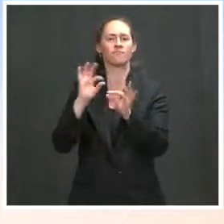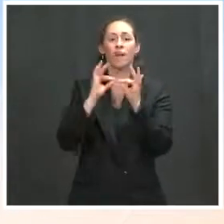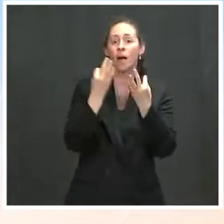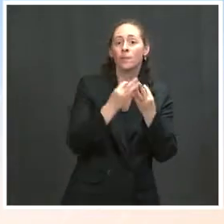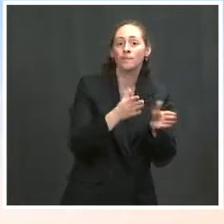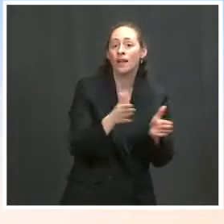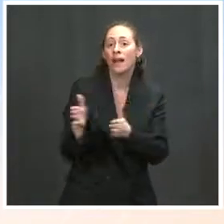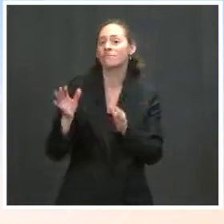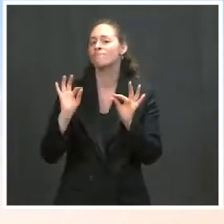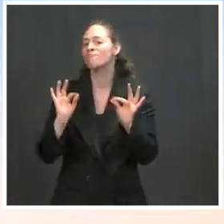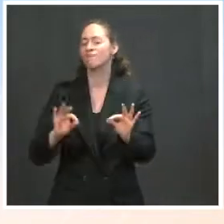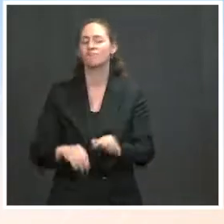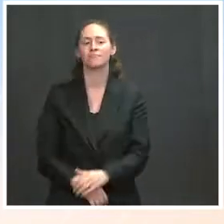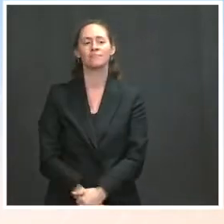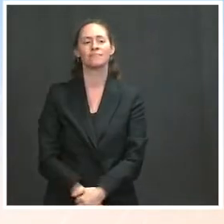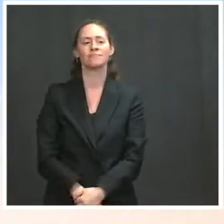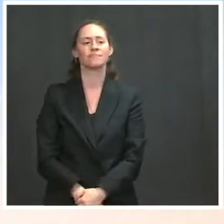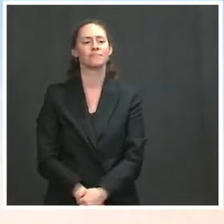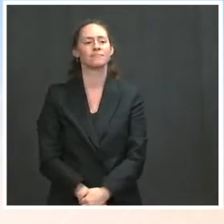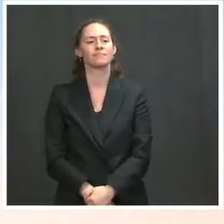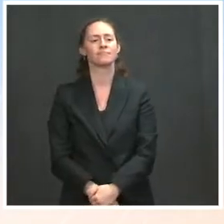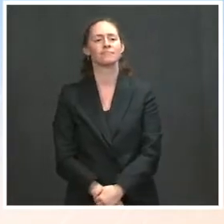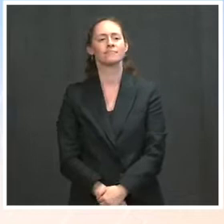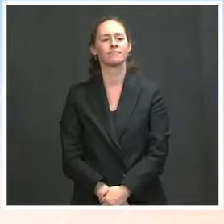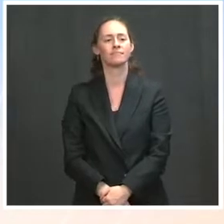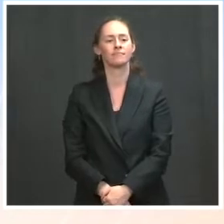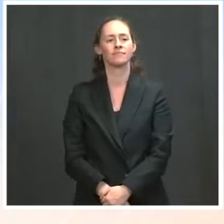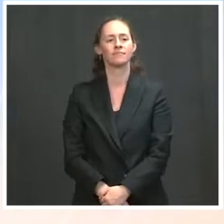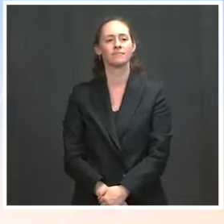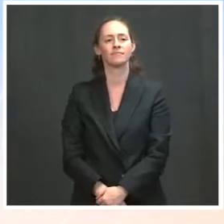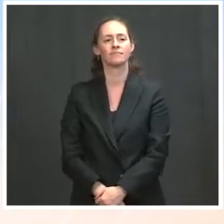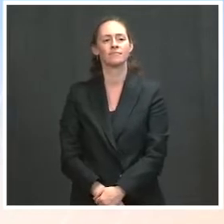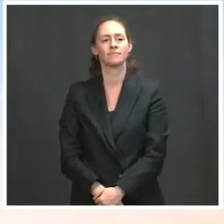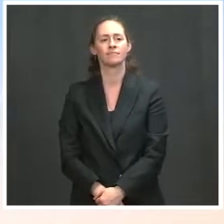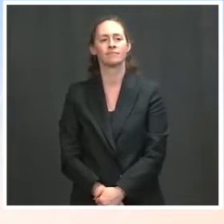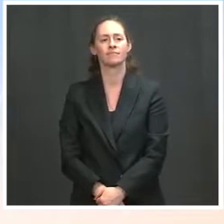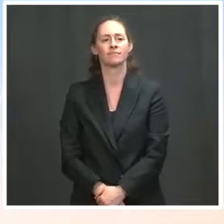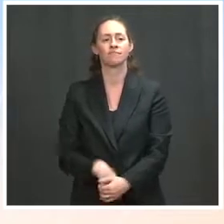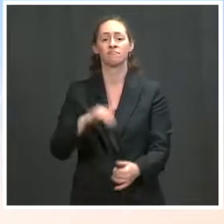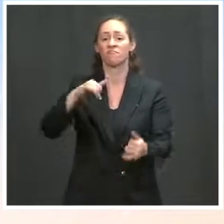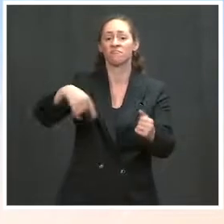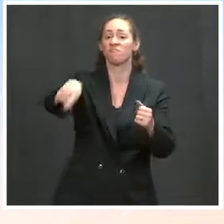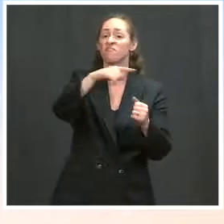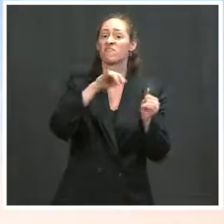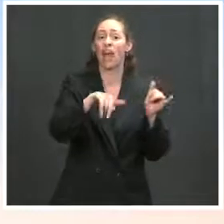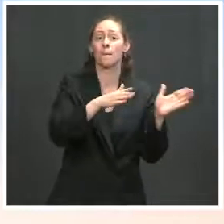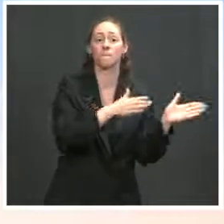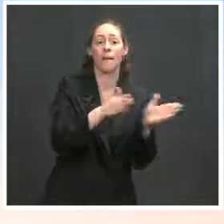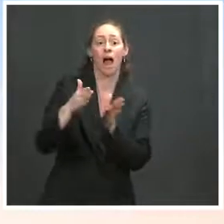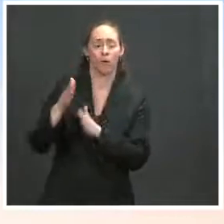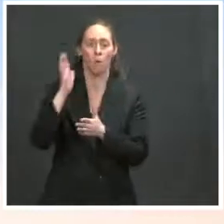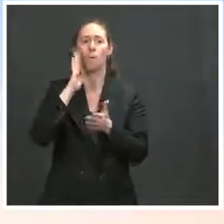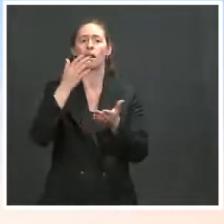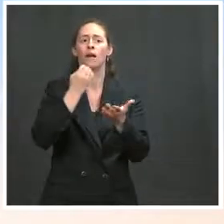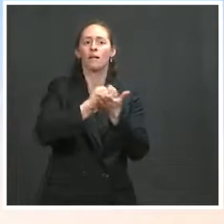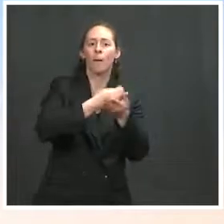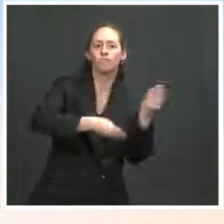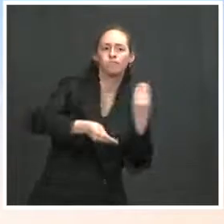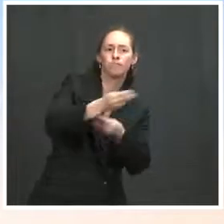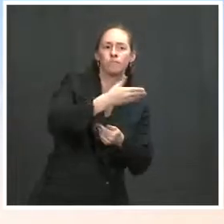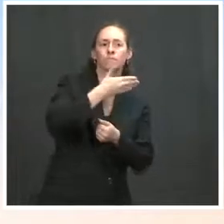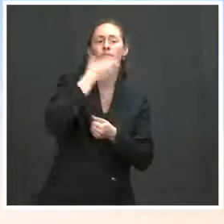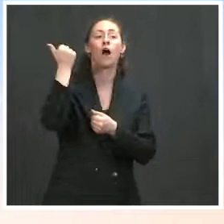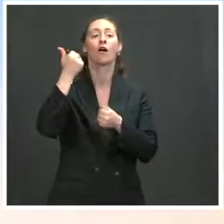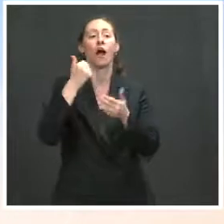expand economic opportunities for all Americans, and help us outcompete the rest of the world in the 21st century. So that's the trip for